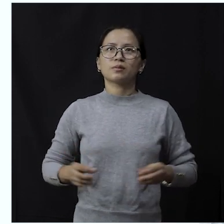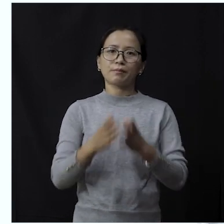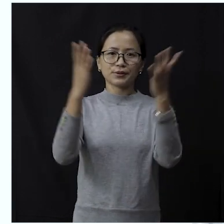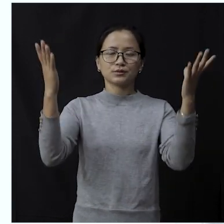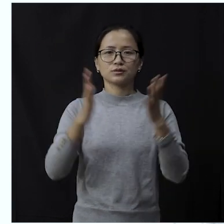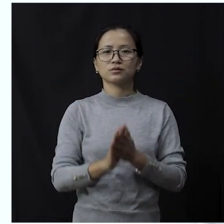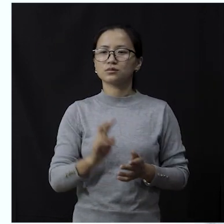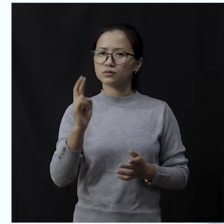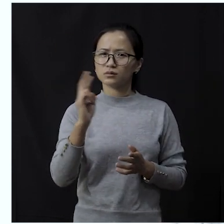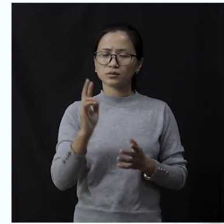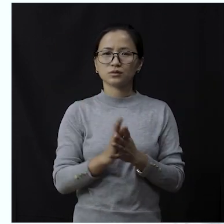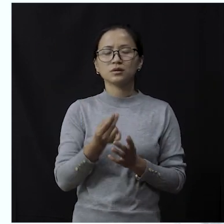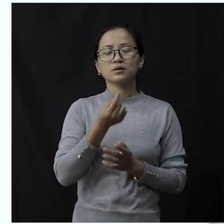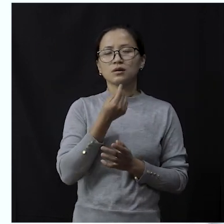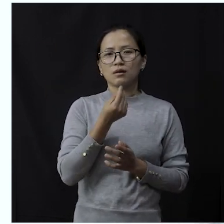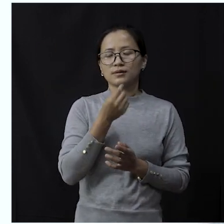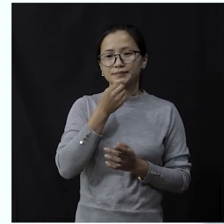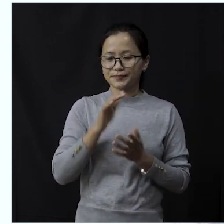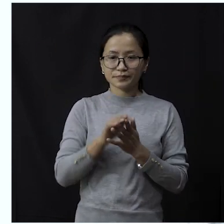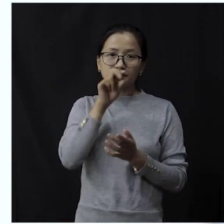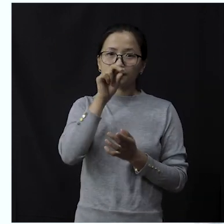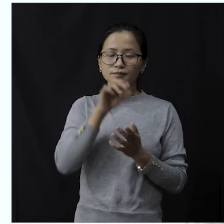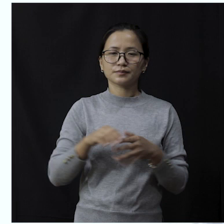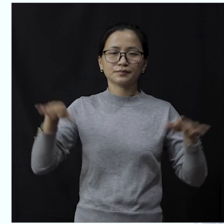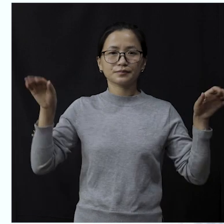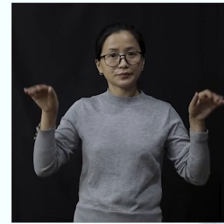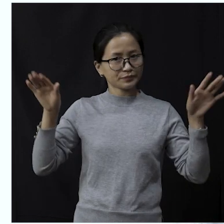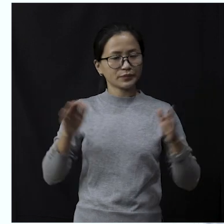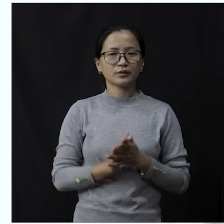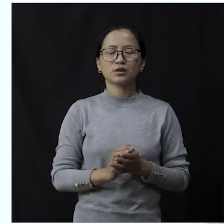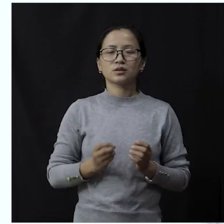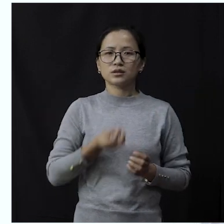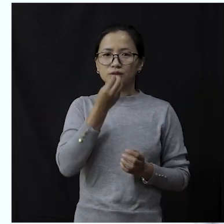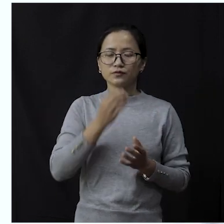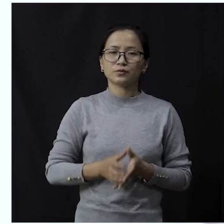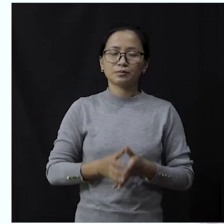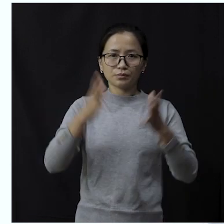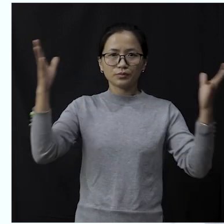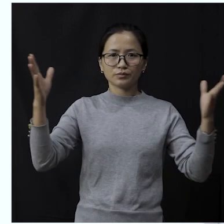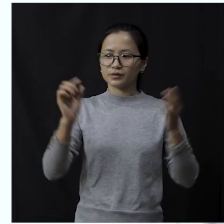trees. But these two hornbills are eating berries from big trees, okay?